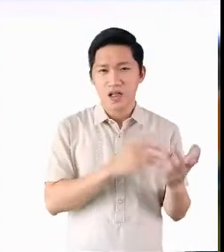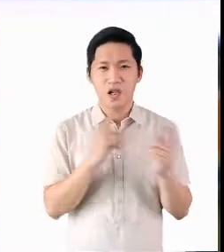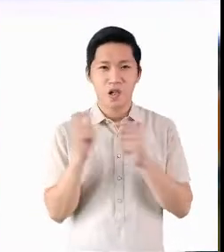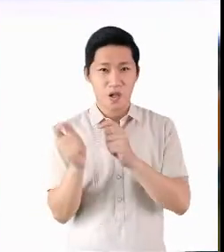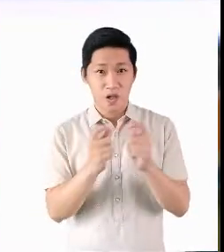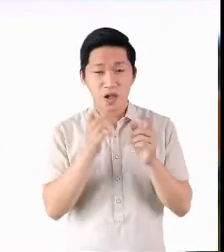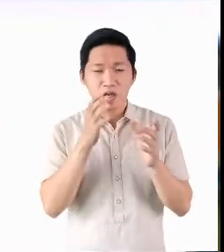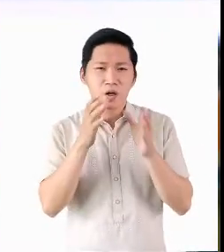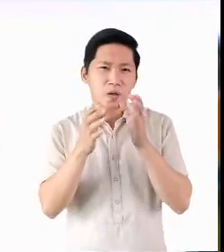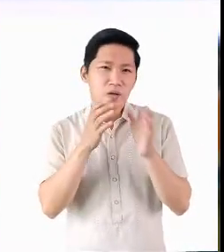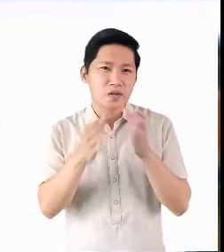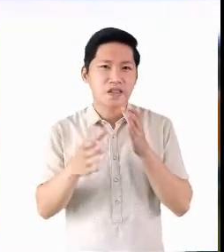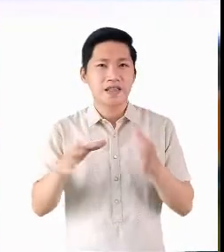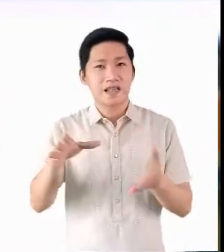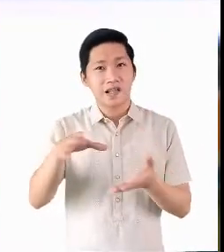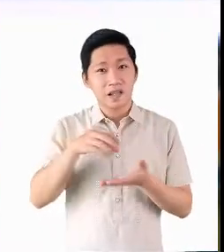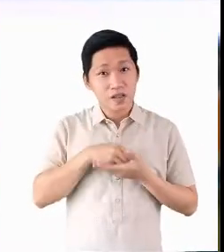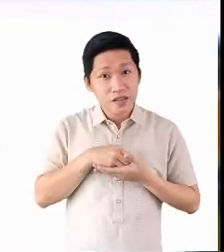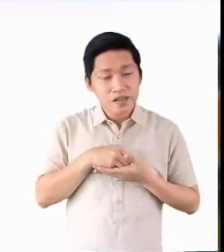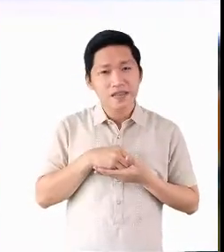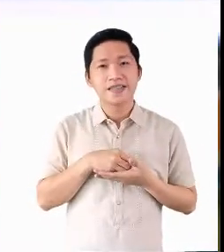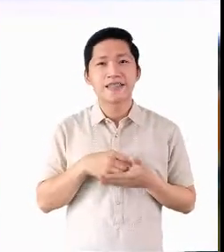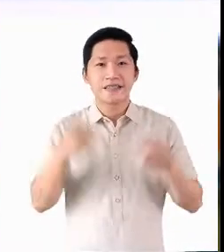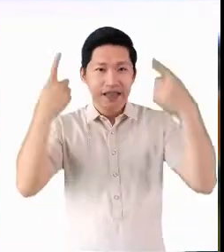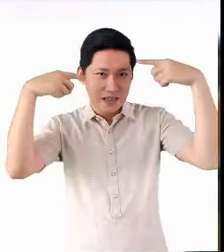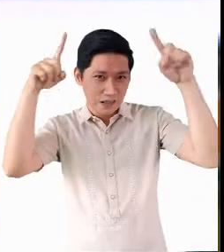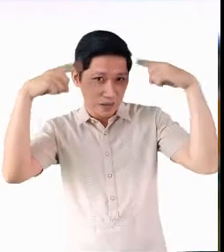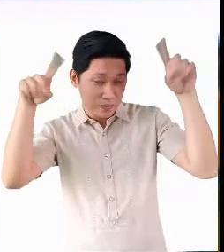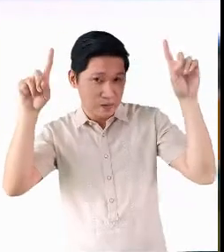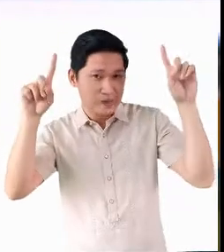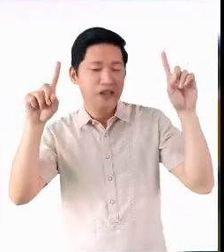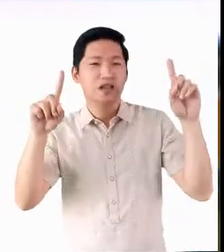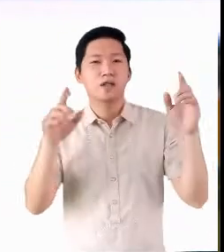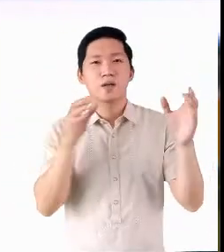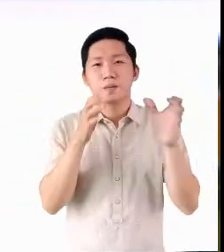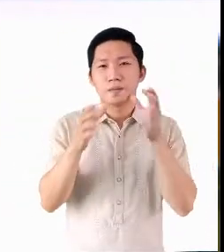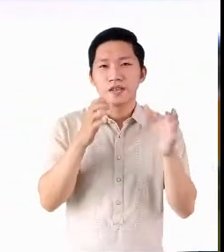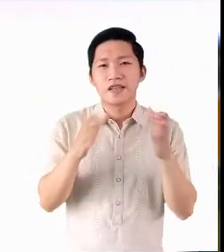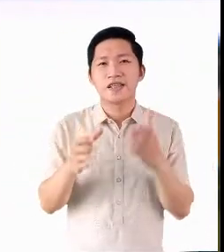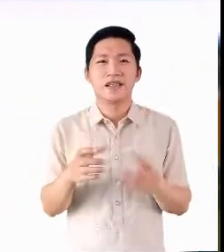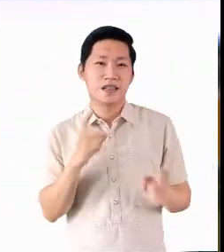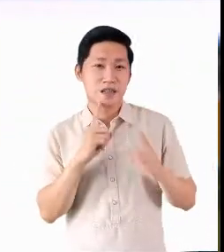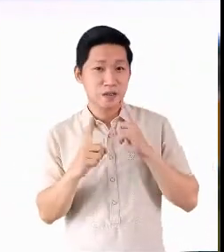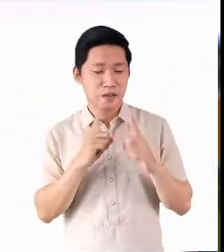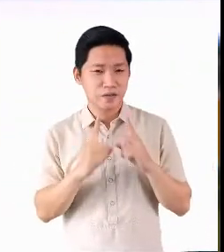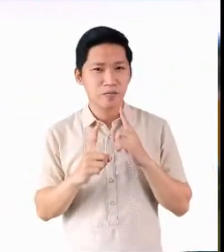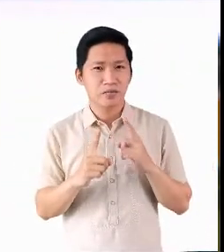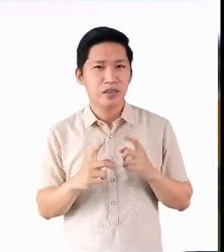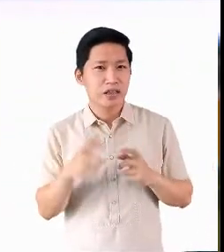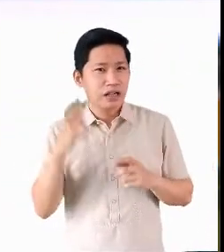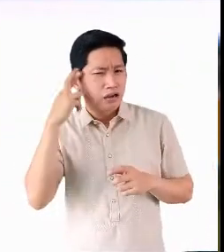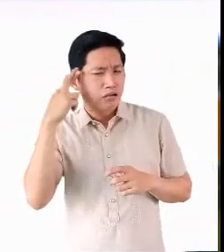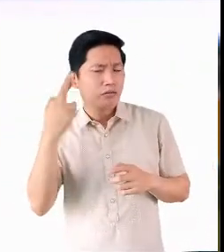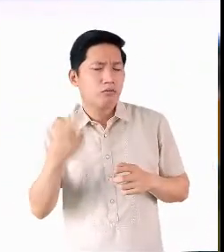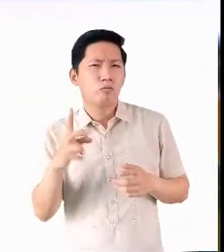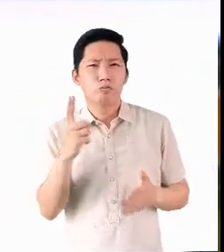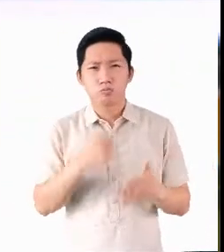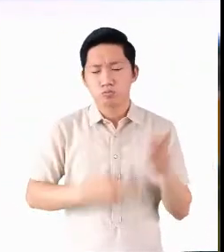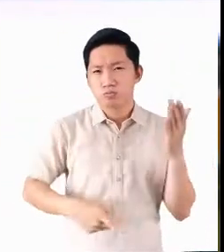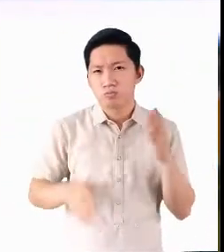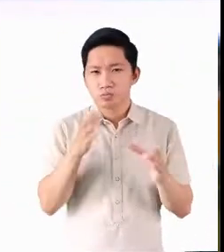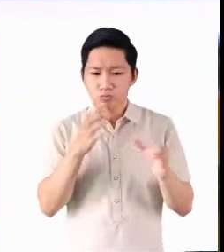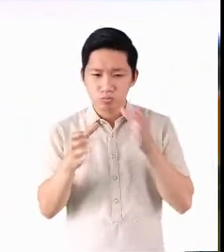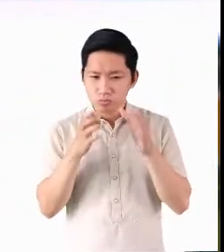together to achieve a successful communication transaction. Can you still recall what is